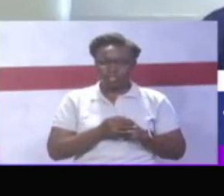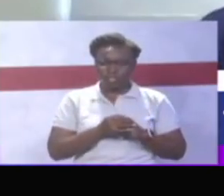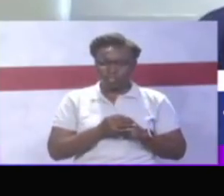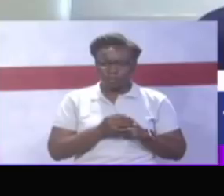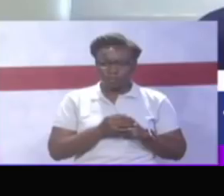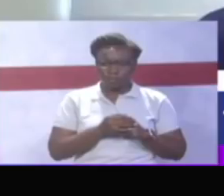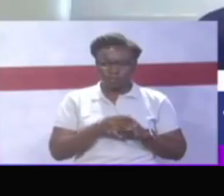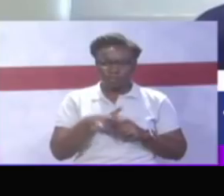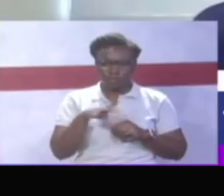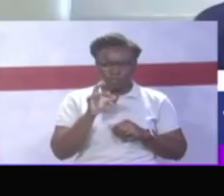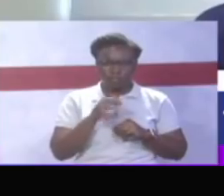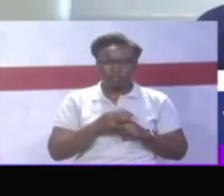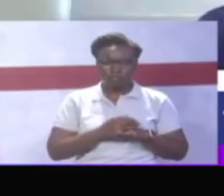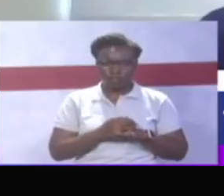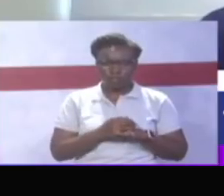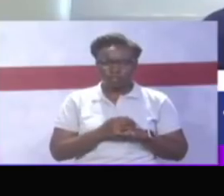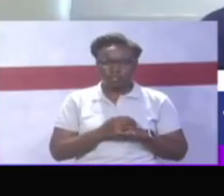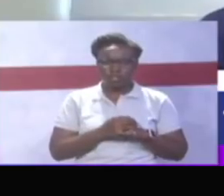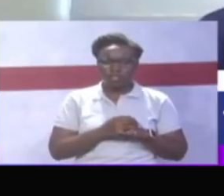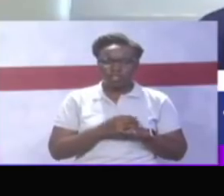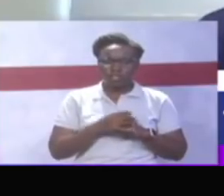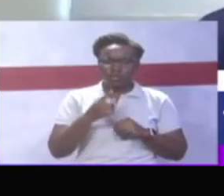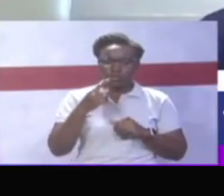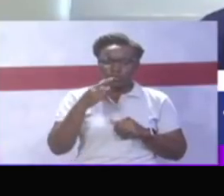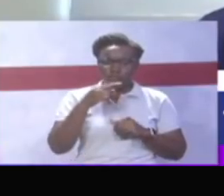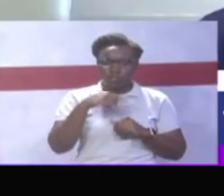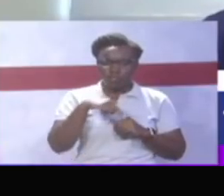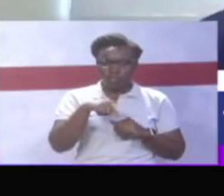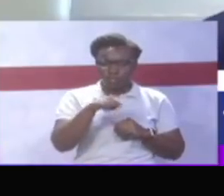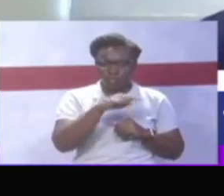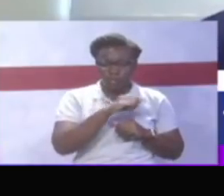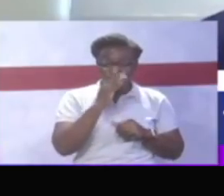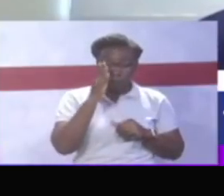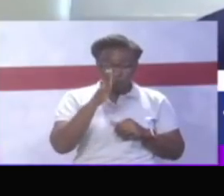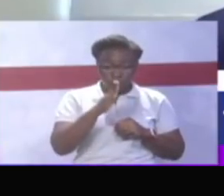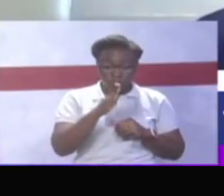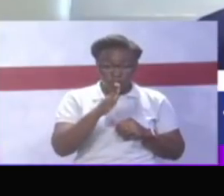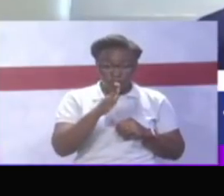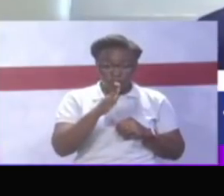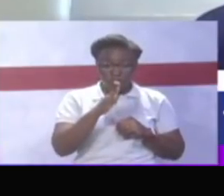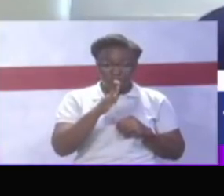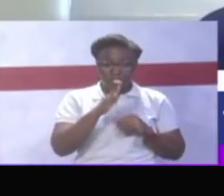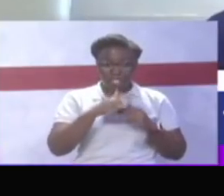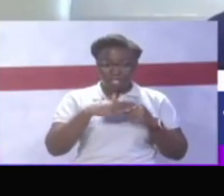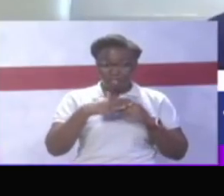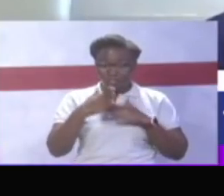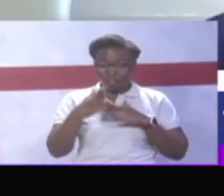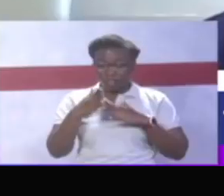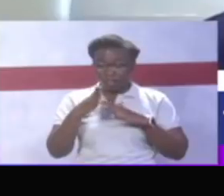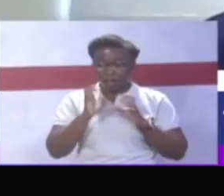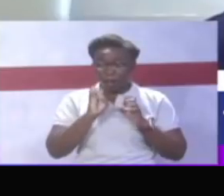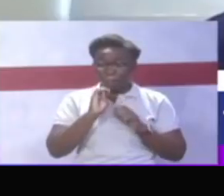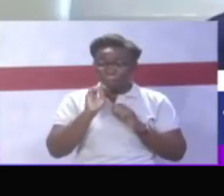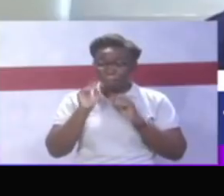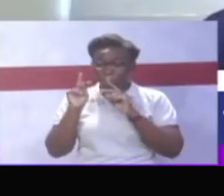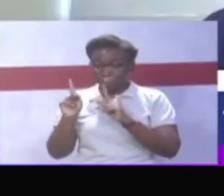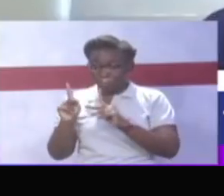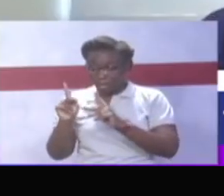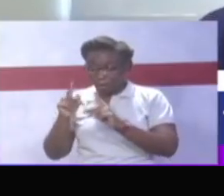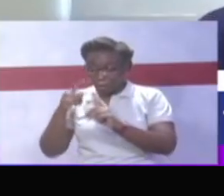for these Delta cases, that they too will come back as positive for the variant? And my second question